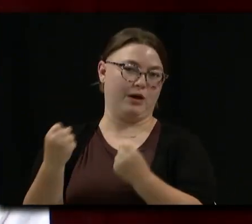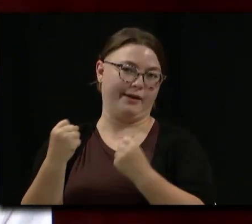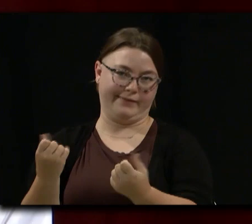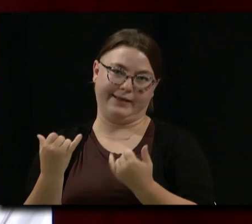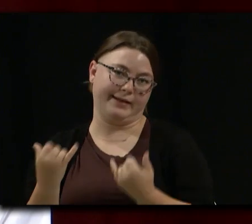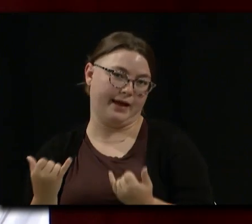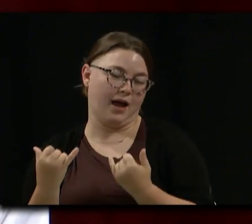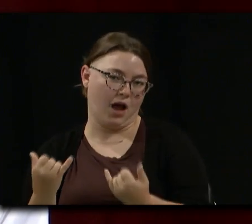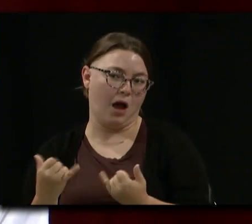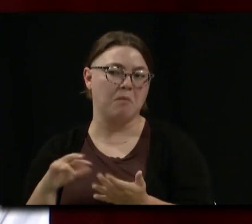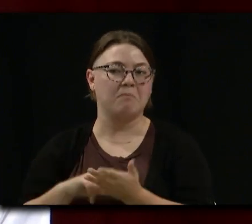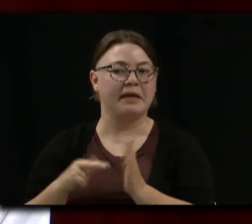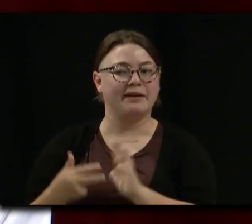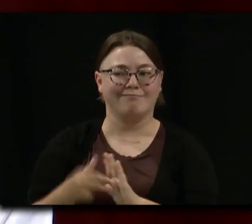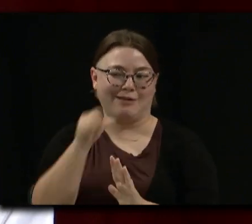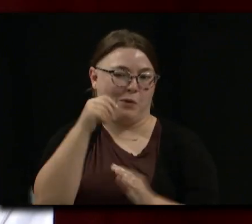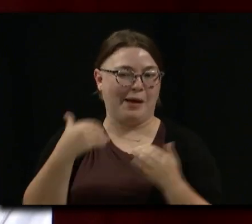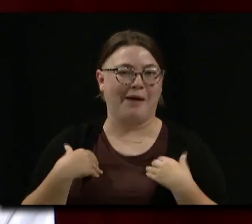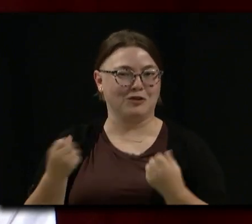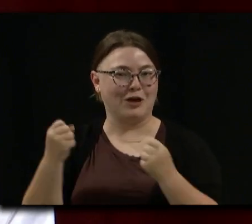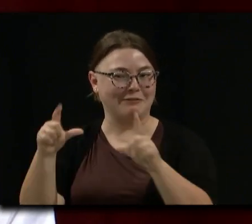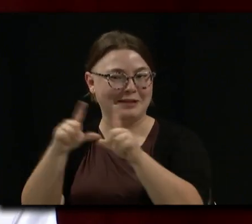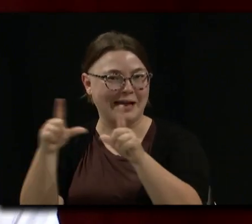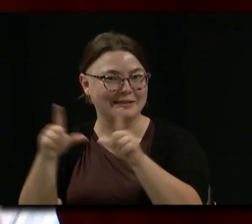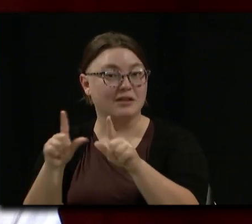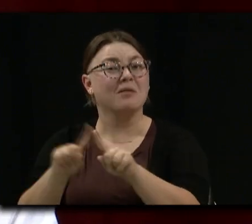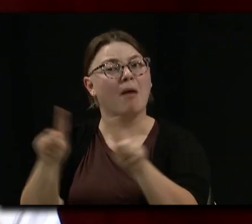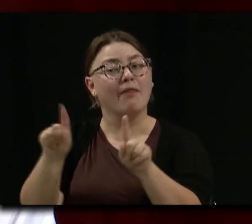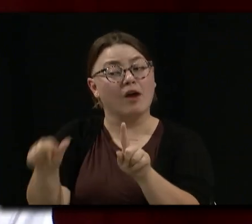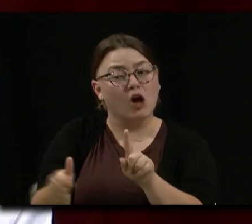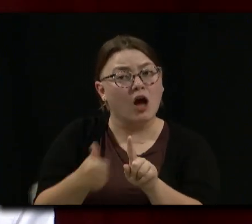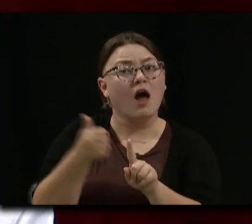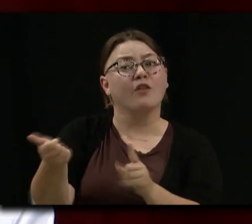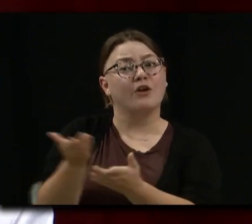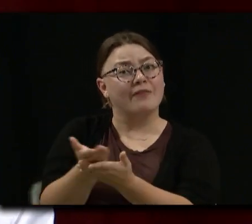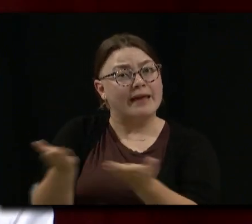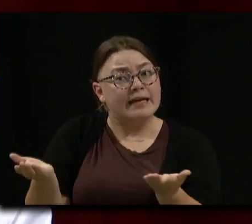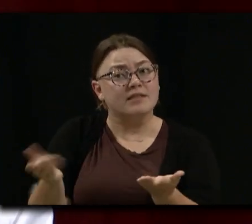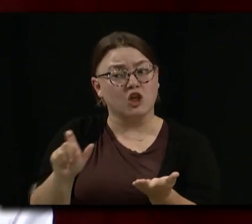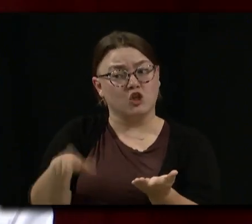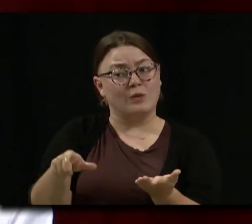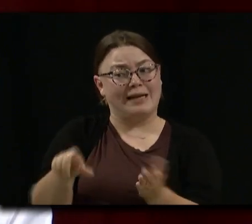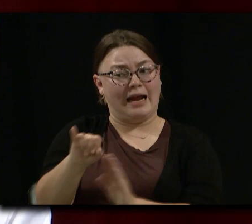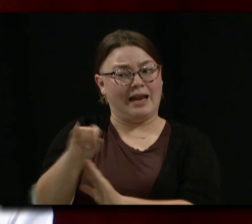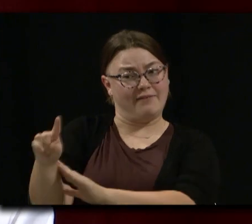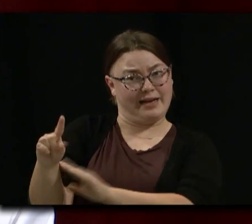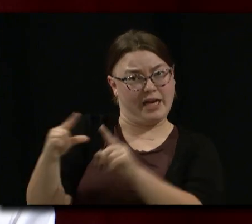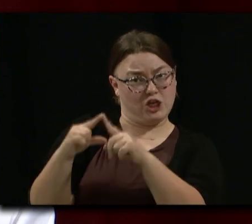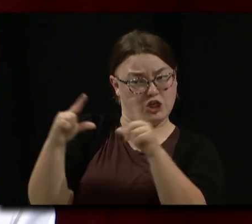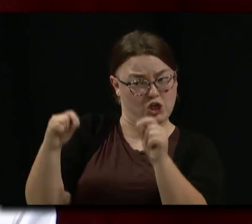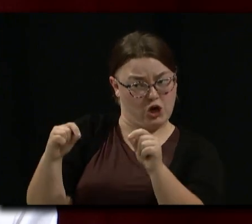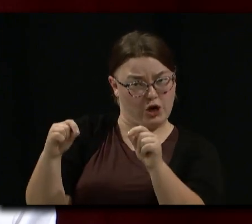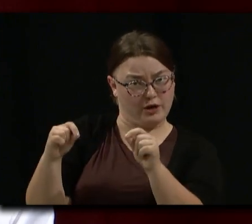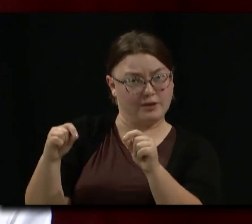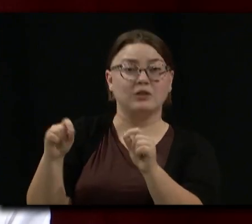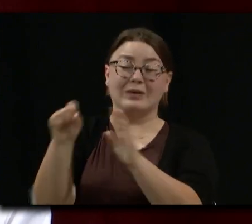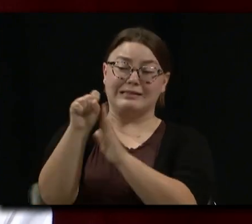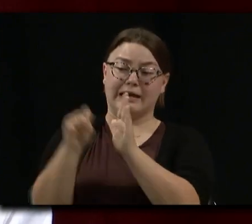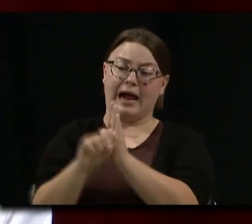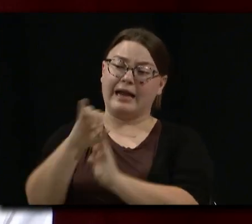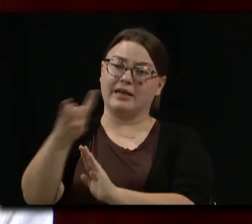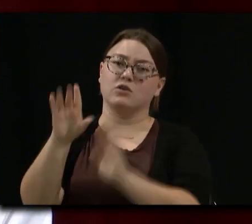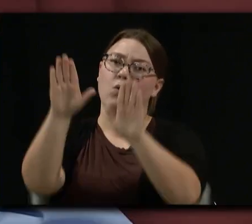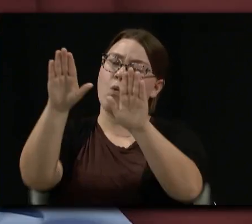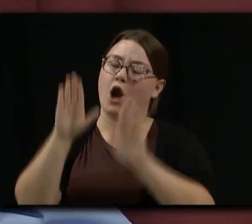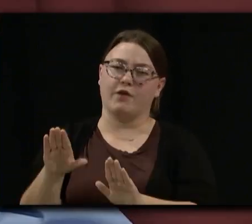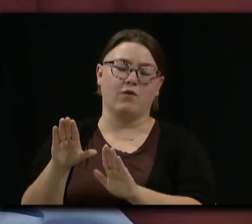worried about having a driver's license, but there are other reasons that they may need to have an ID. So to have a state ID becomes an important option at